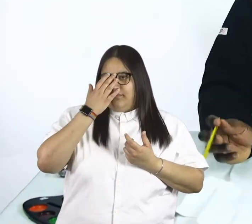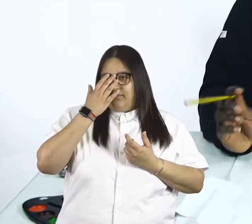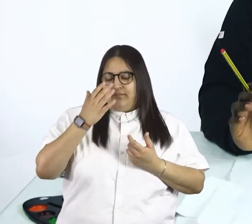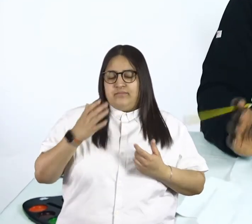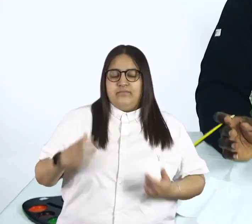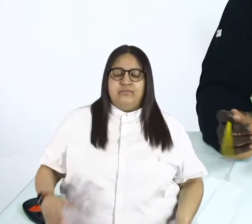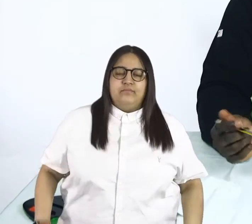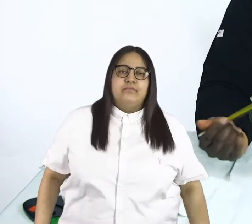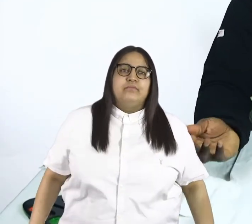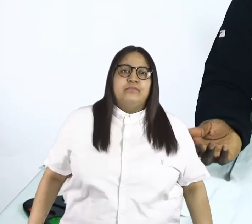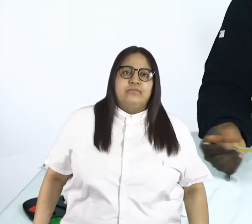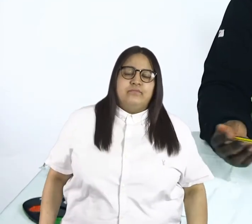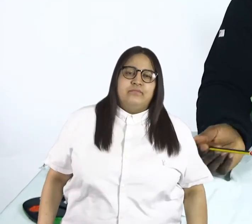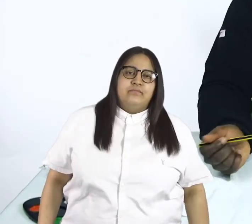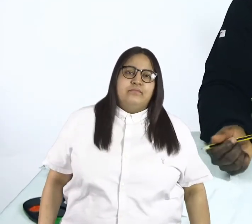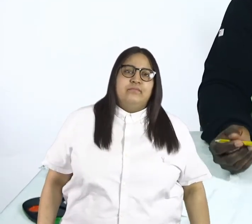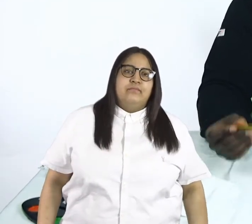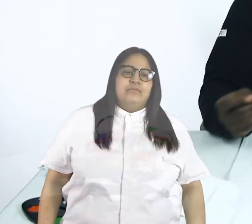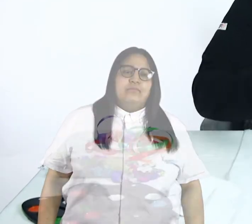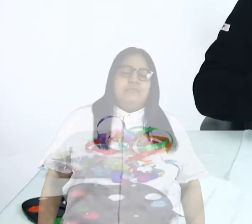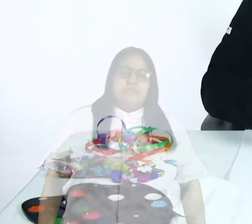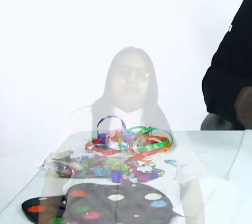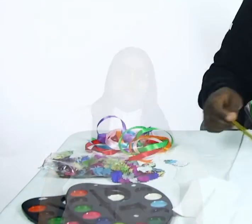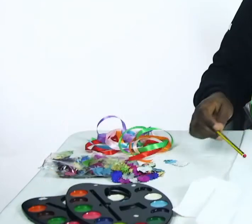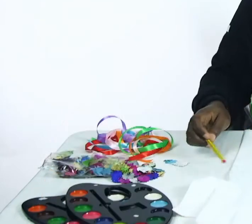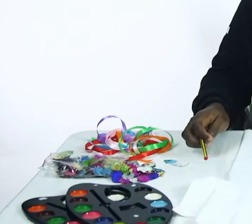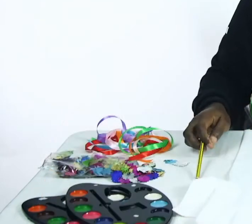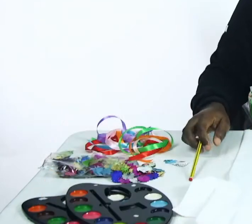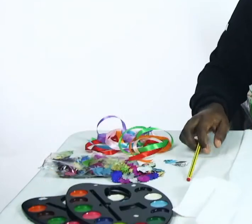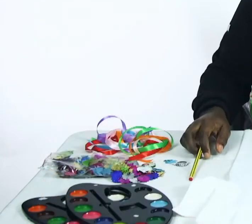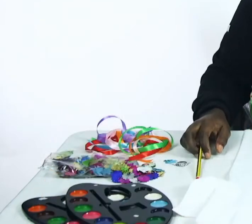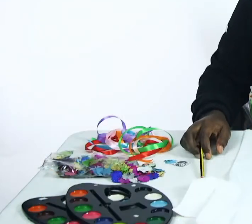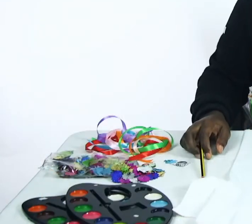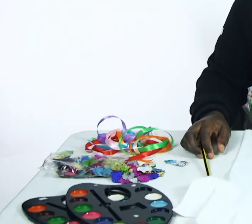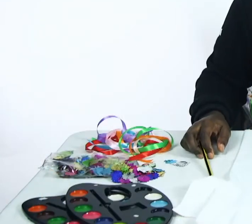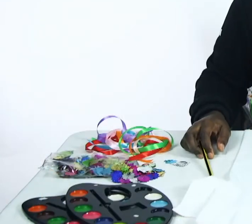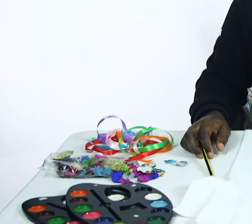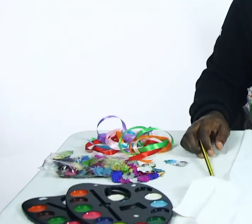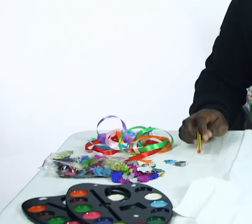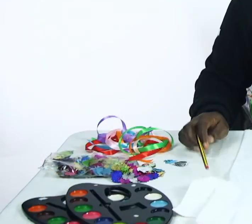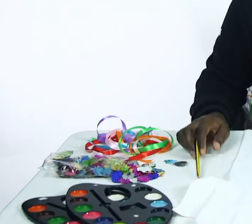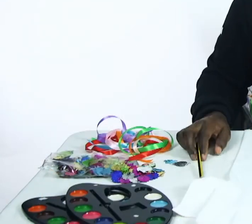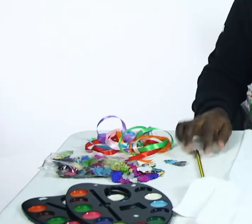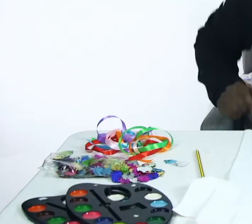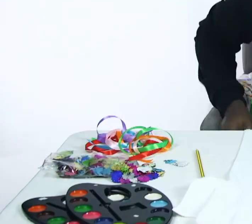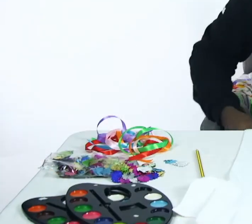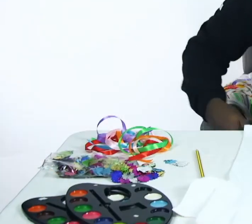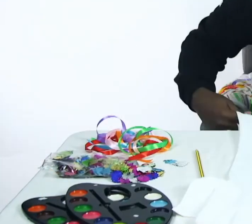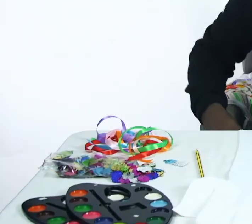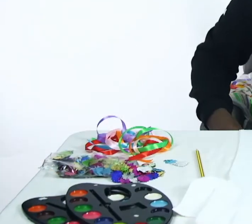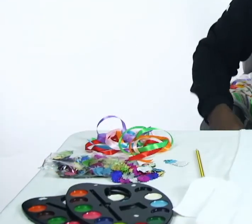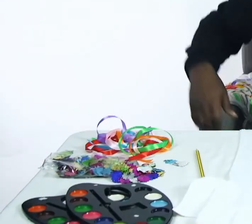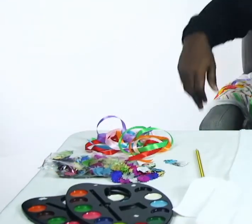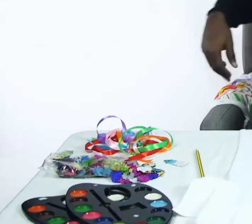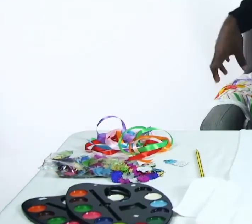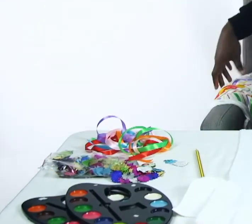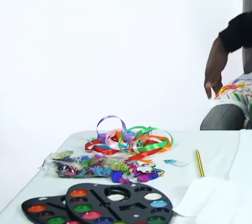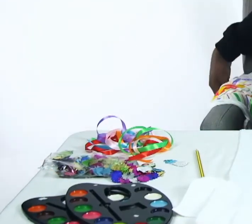mum, dad, and your siblings and cousins all around you. That would be a nice one to do actually. Okay, now we've done